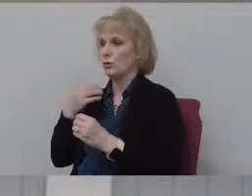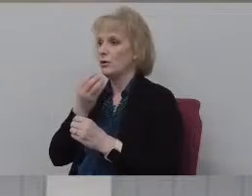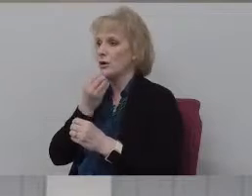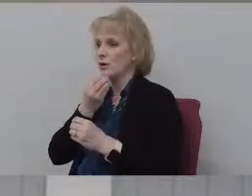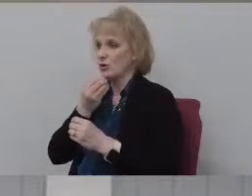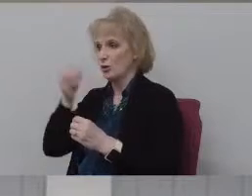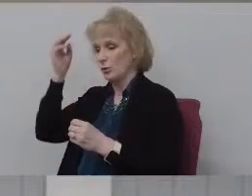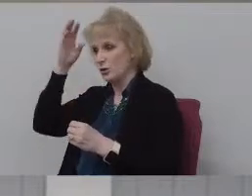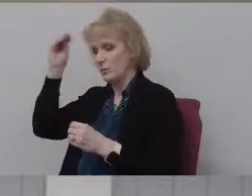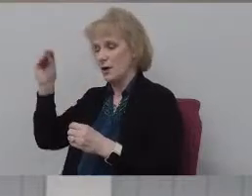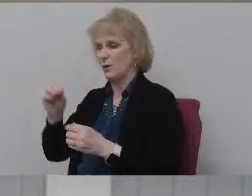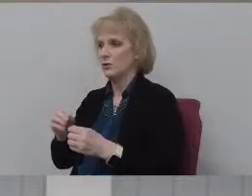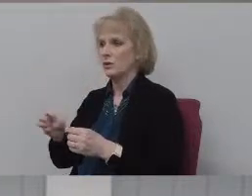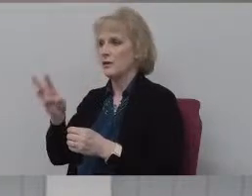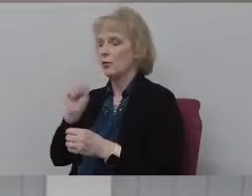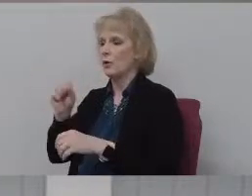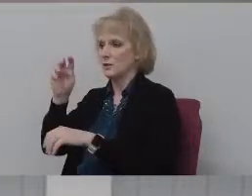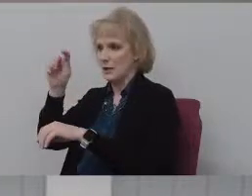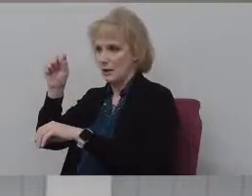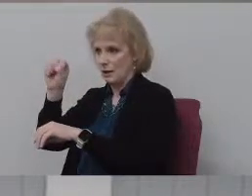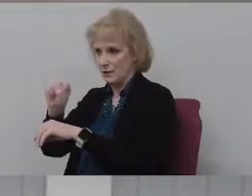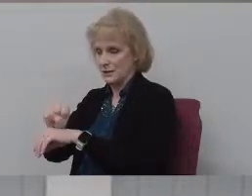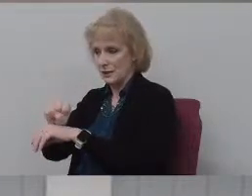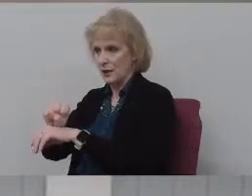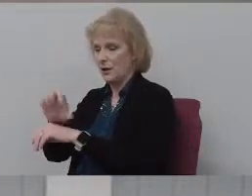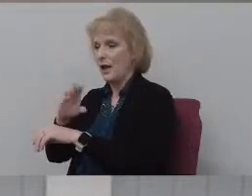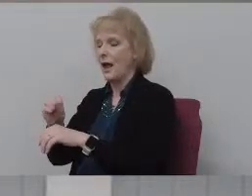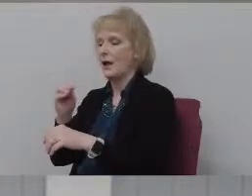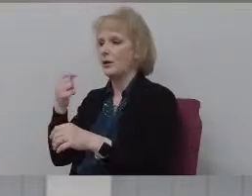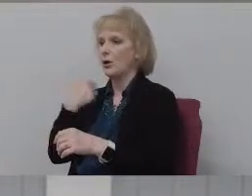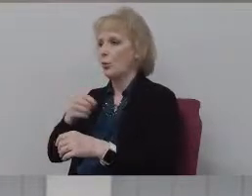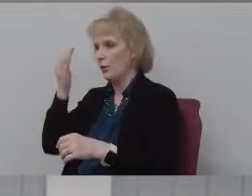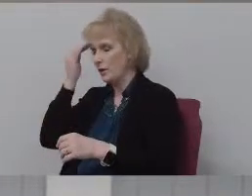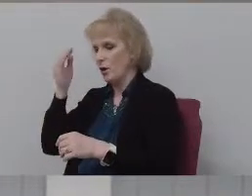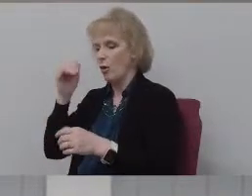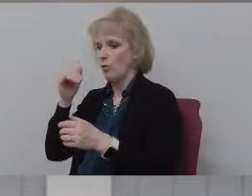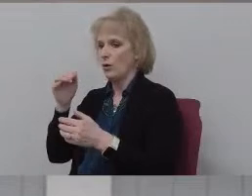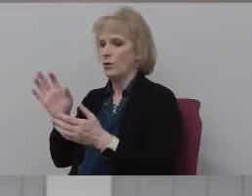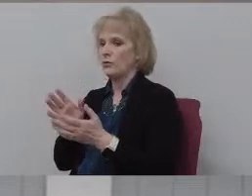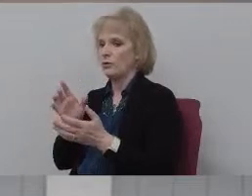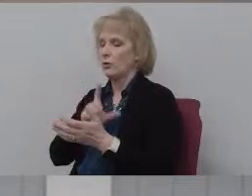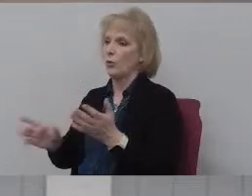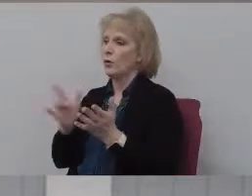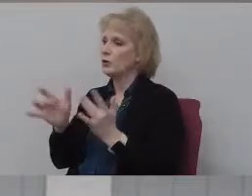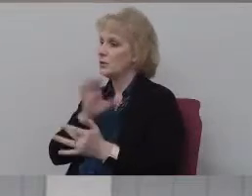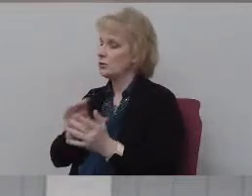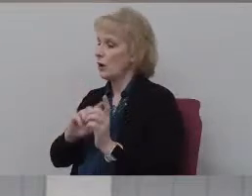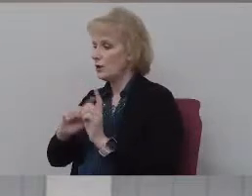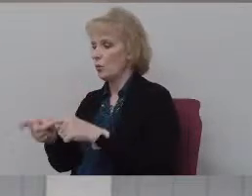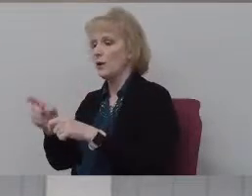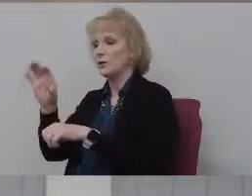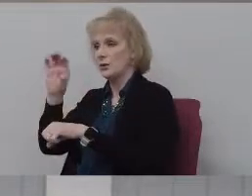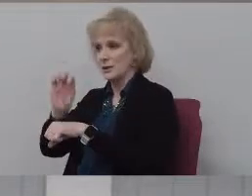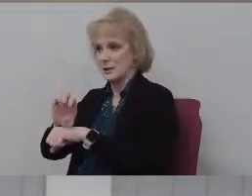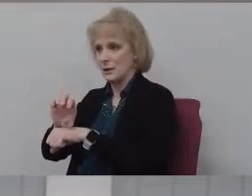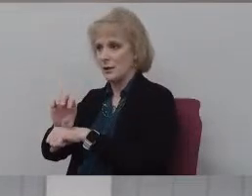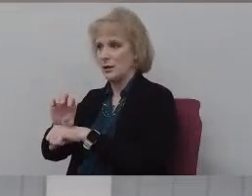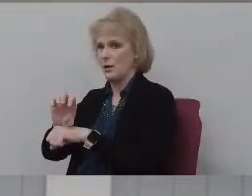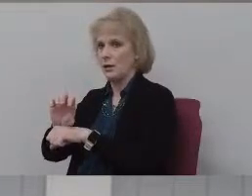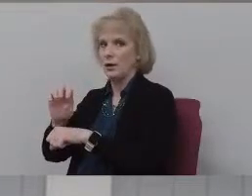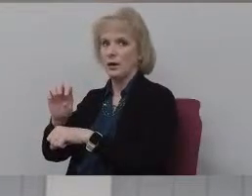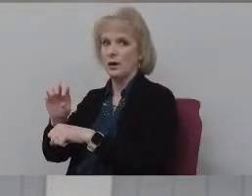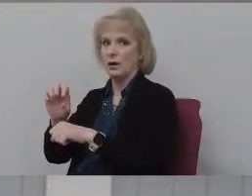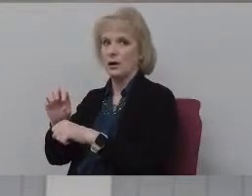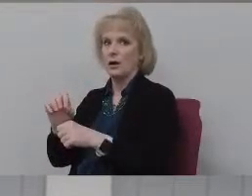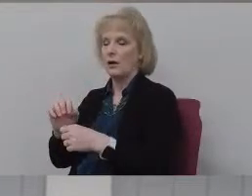was a synagogue, and we do know that it was the manner of the Lord Jesus Christ to go to the synagogue. It's also the manner of the Apostle Paul. Now, how in the world it